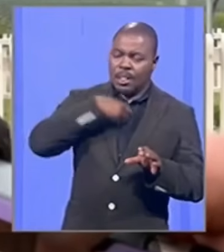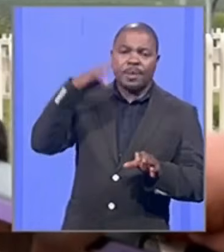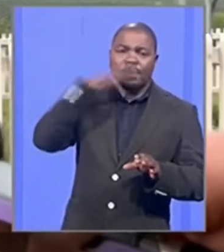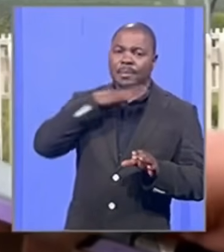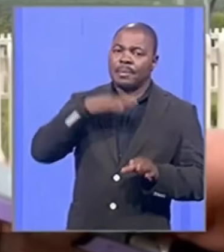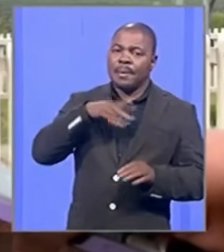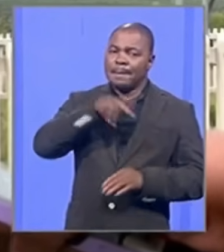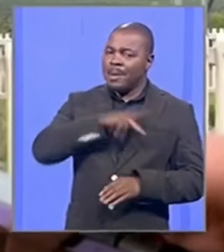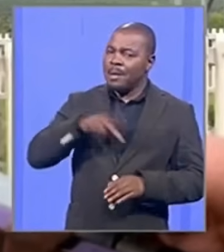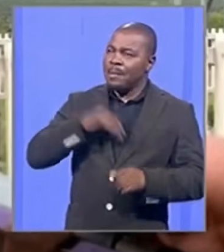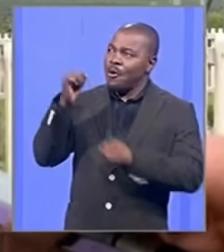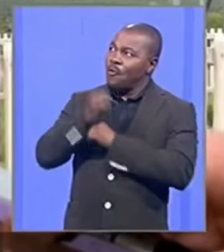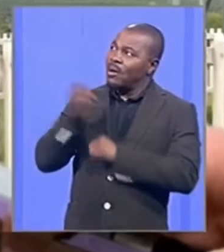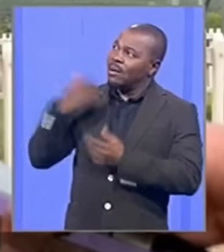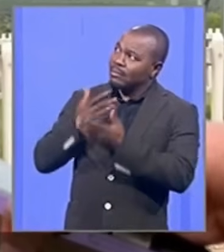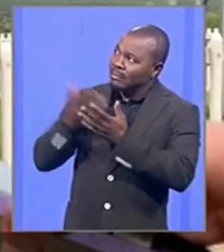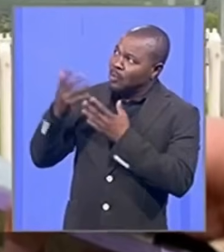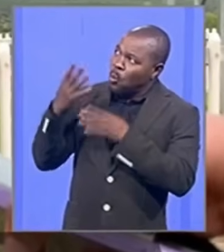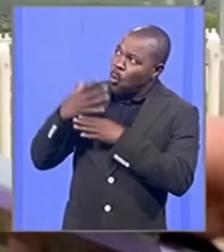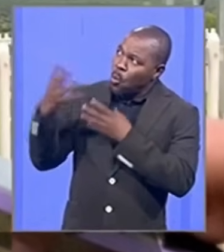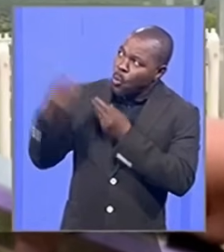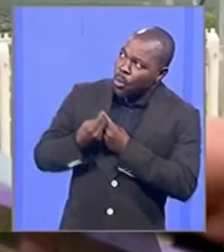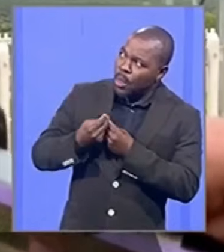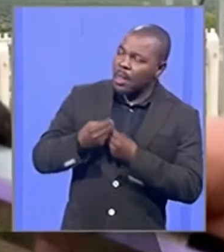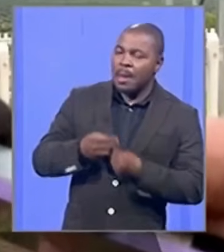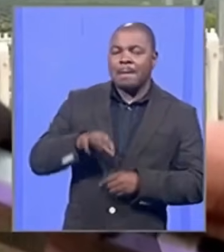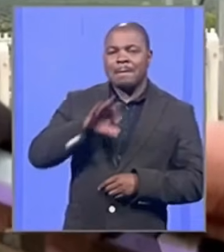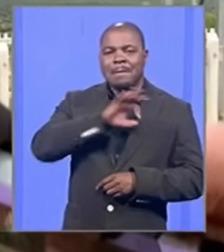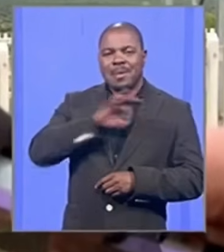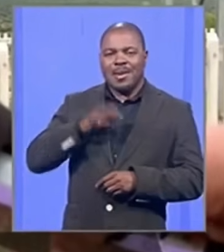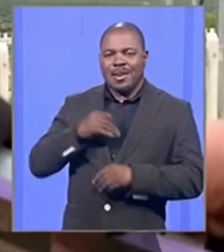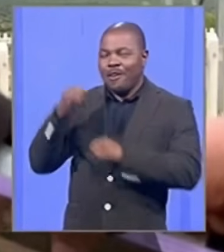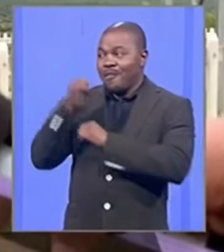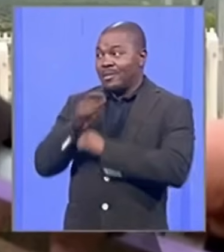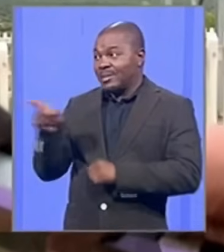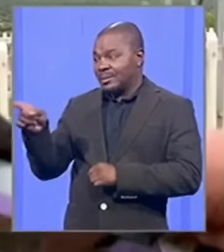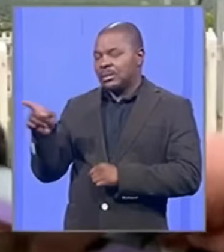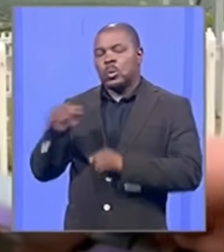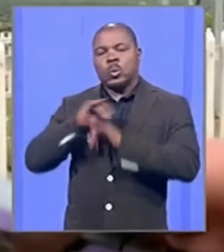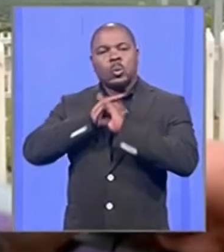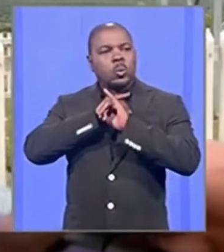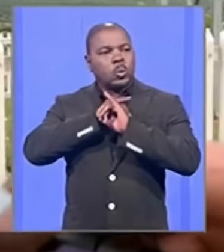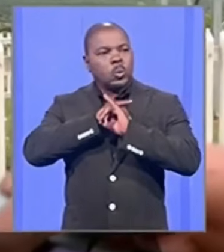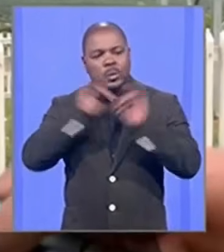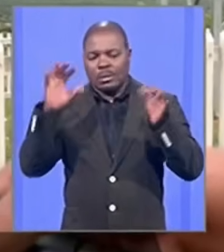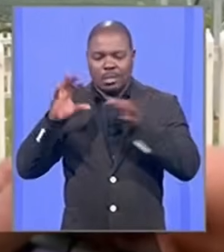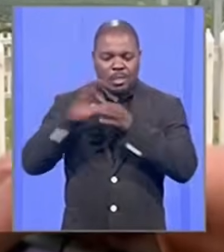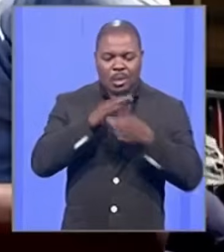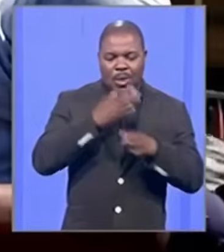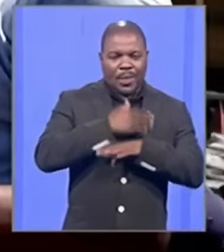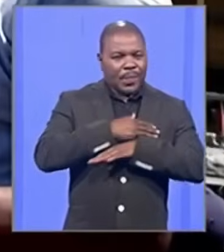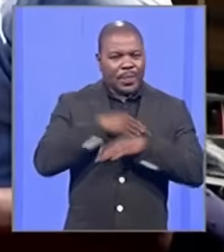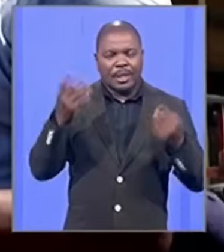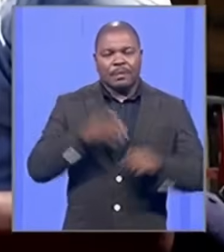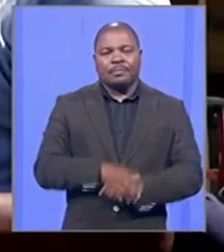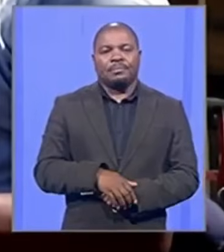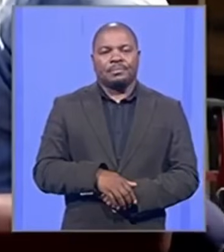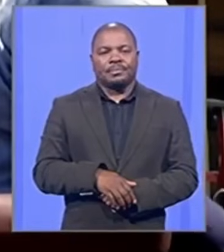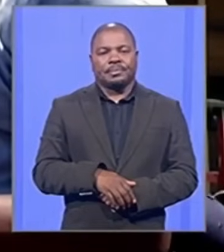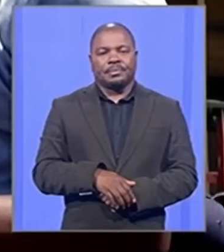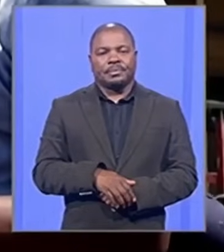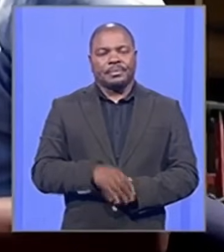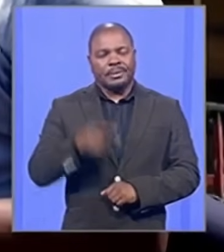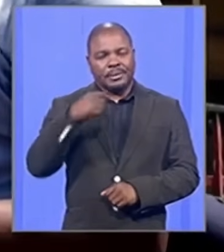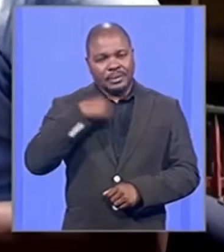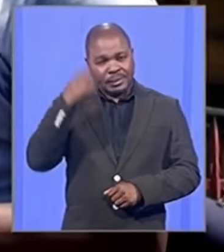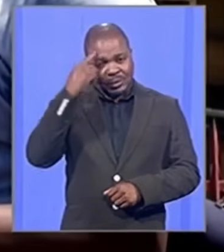ga premier berekisana le rona, ofisi ya ga mayor ra yone ga ke batle go bua maka e wese ga ba dirisane le rona. Ke tsa gore ka